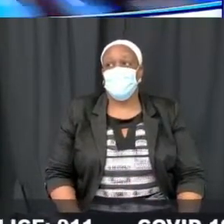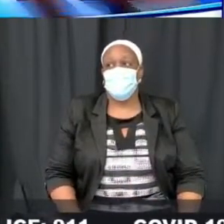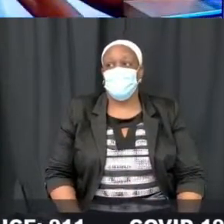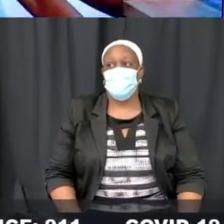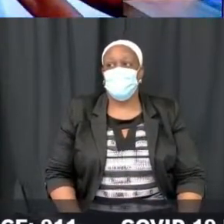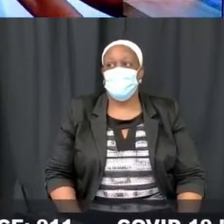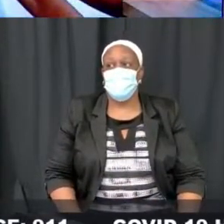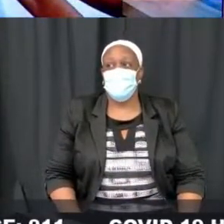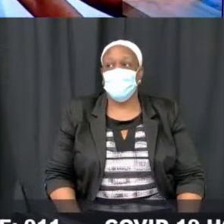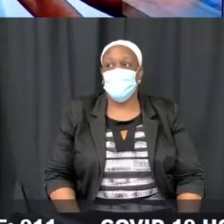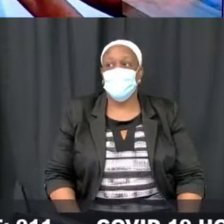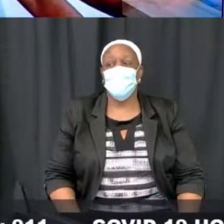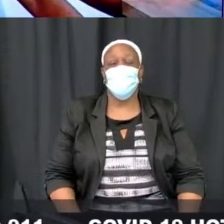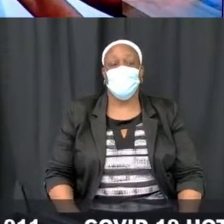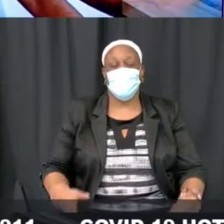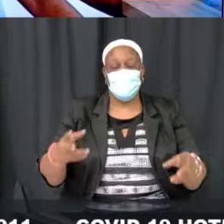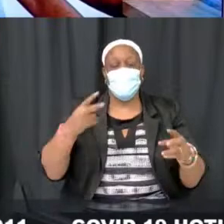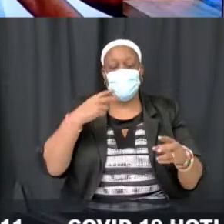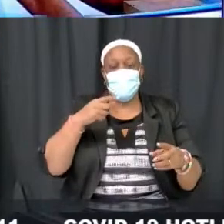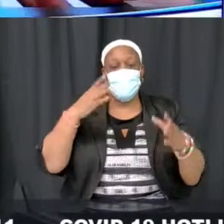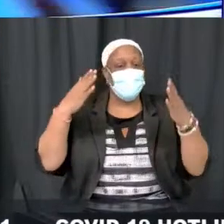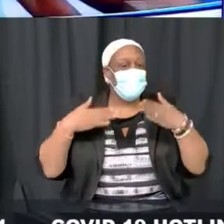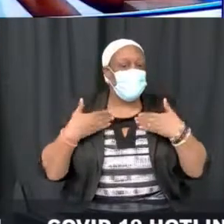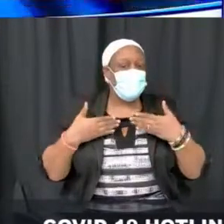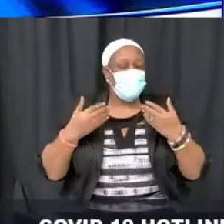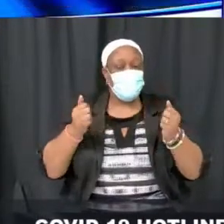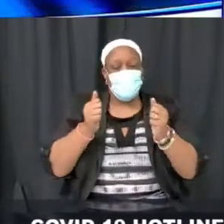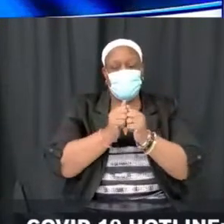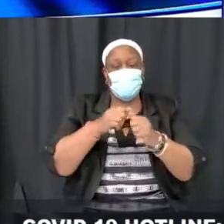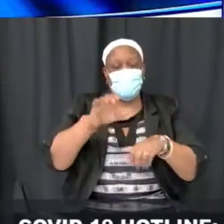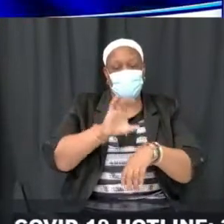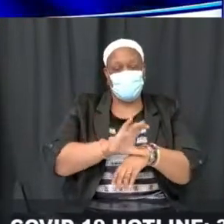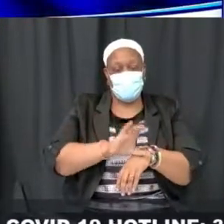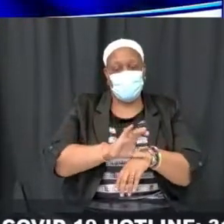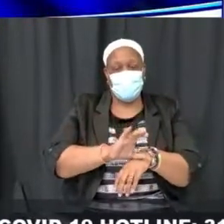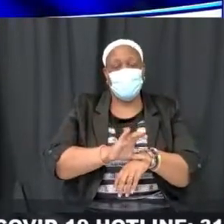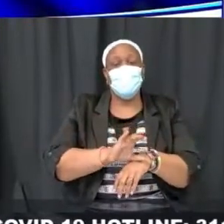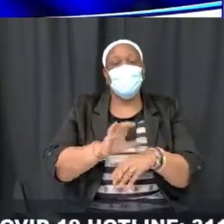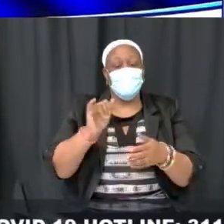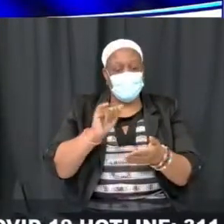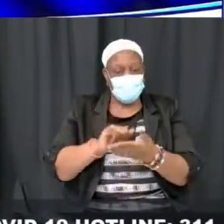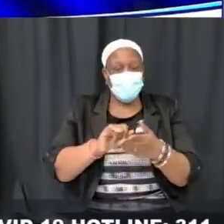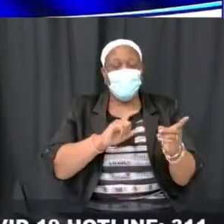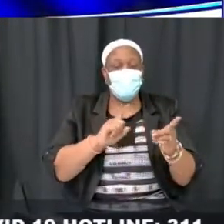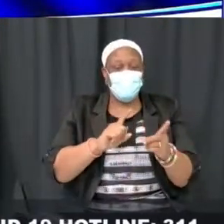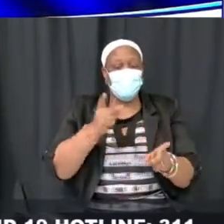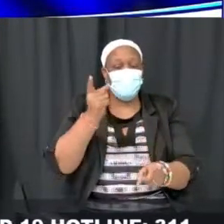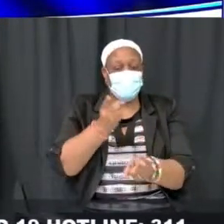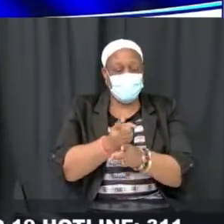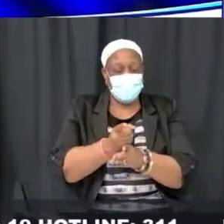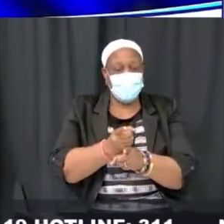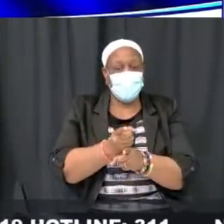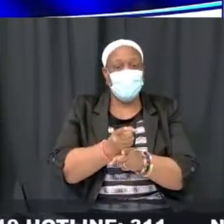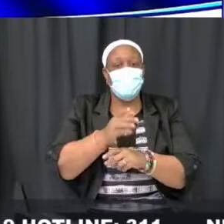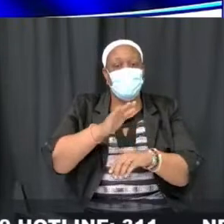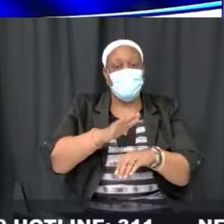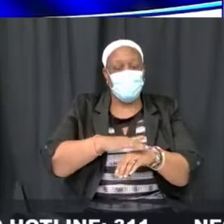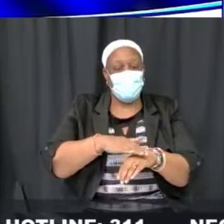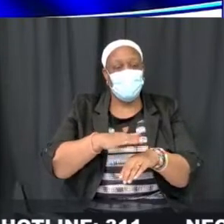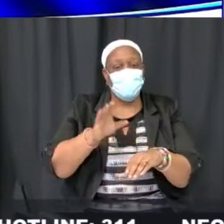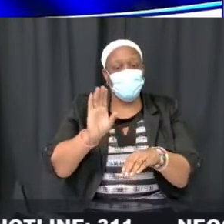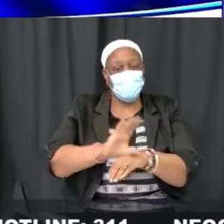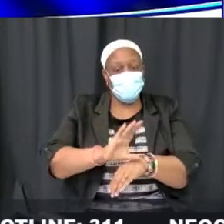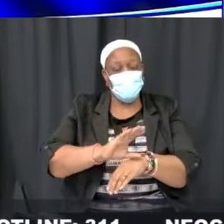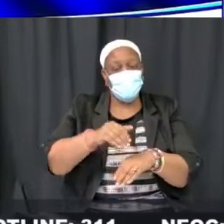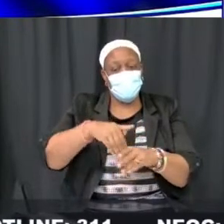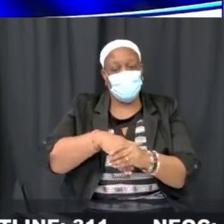sector because they have been conforming with the protocols and procedures, and there was much really that